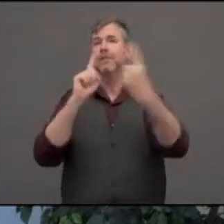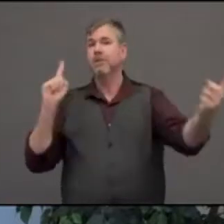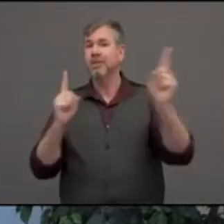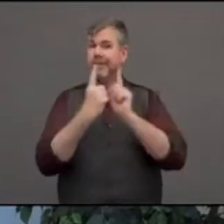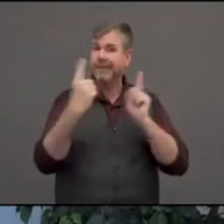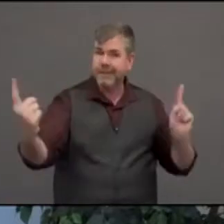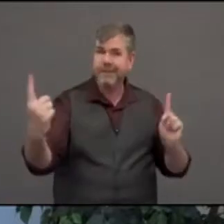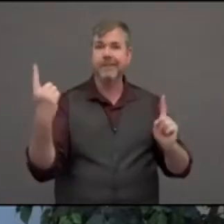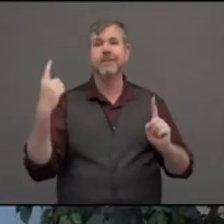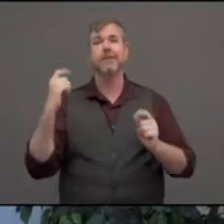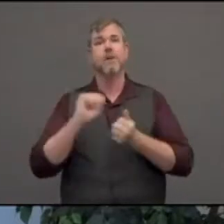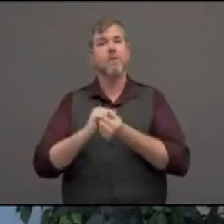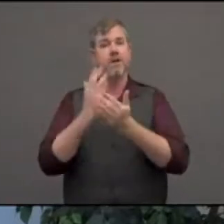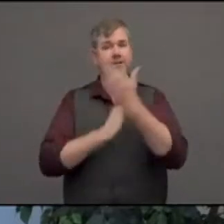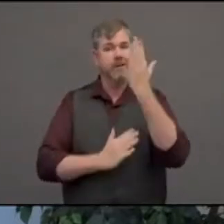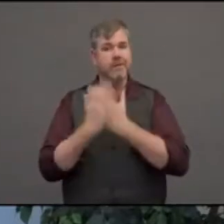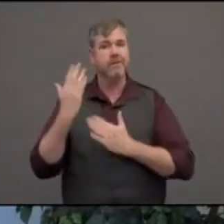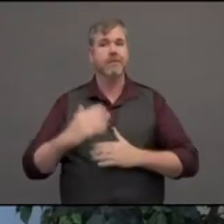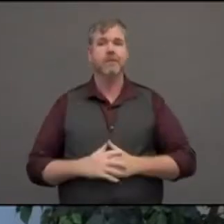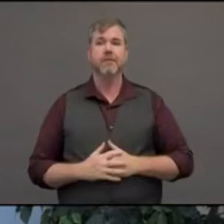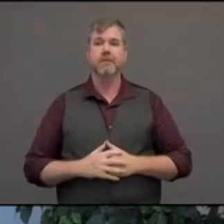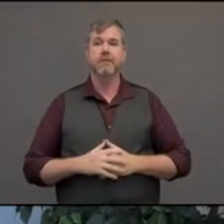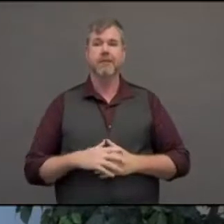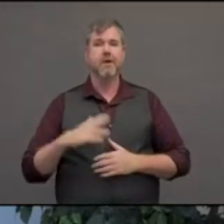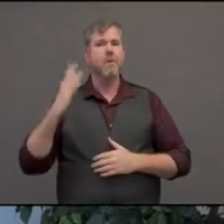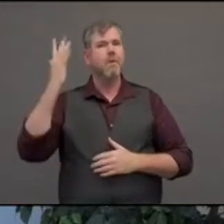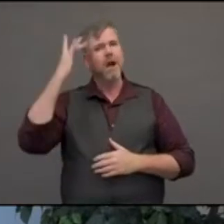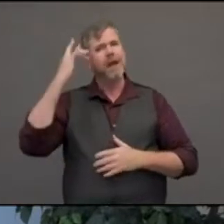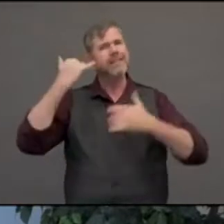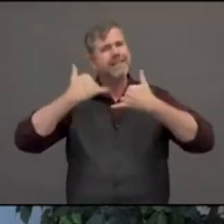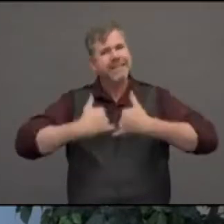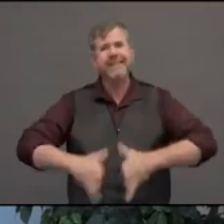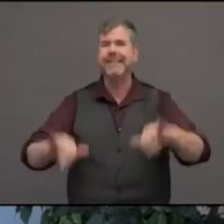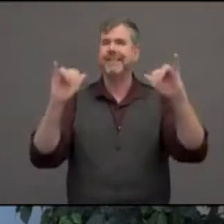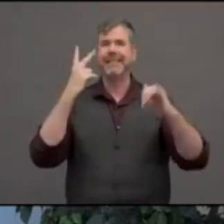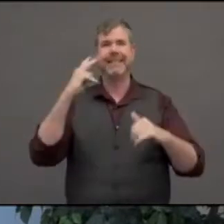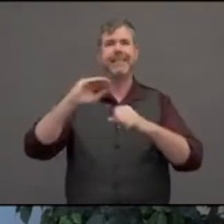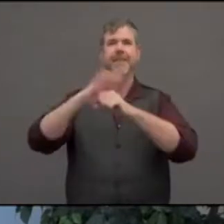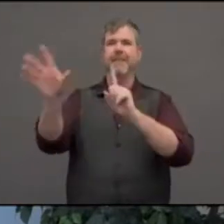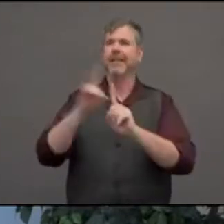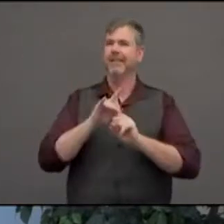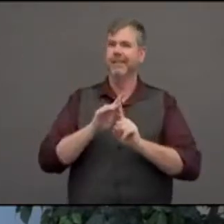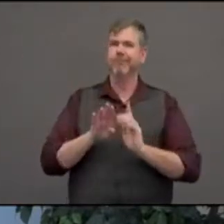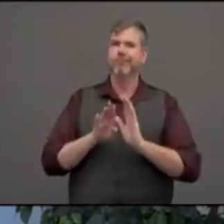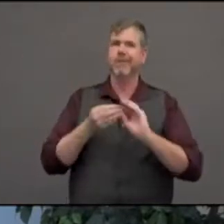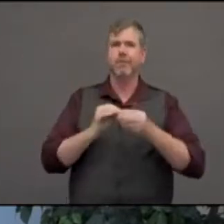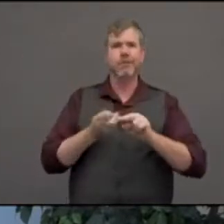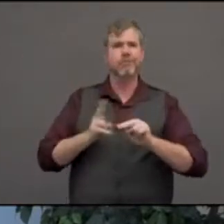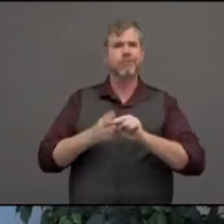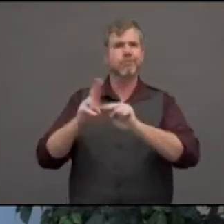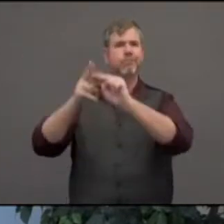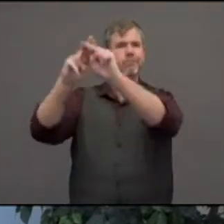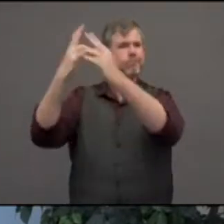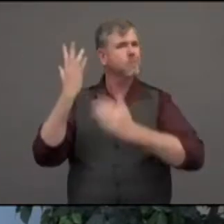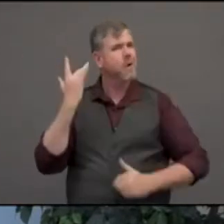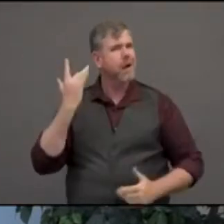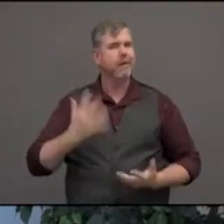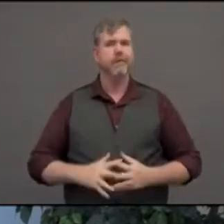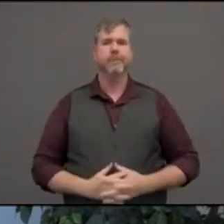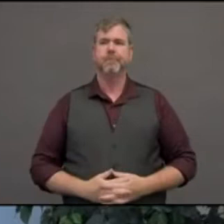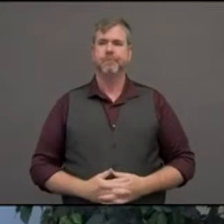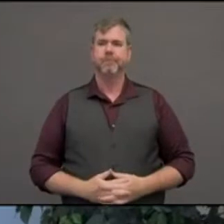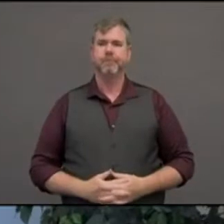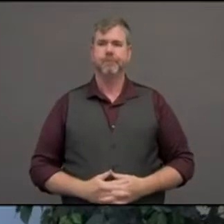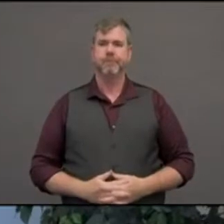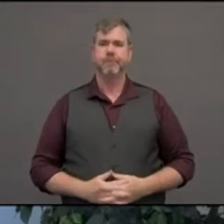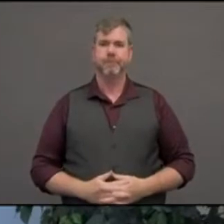day, why are we seeing a surge in the county with COVID-19 cases? Well, everybody's